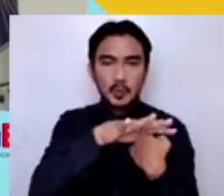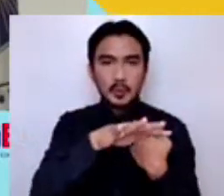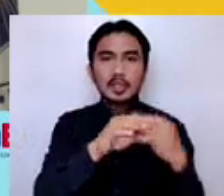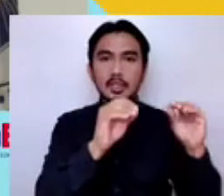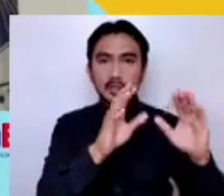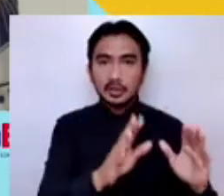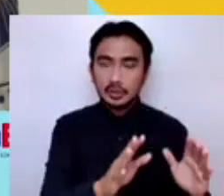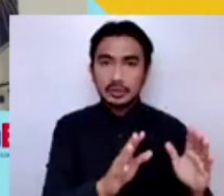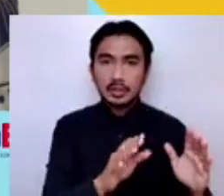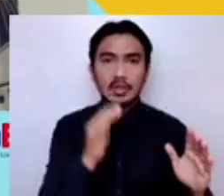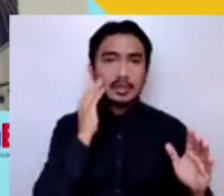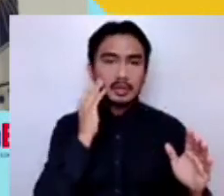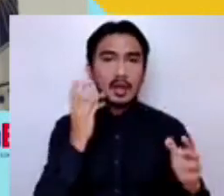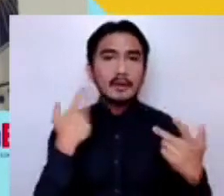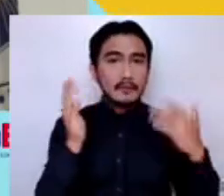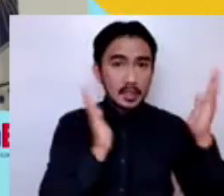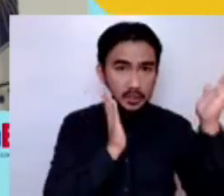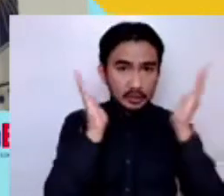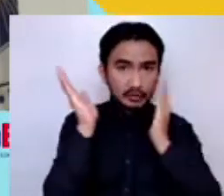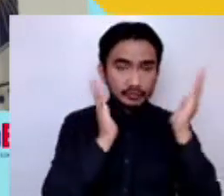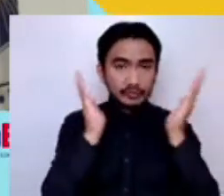teachers, serve as our light and serve as